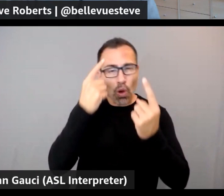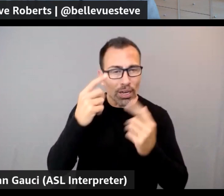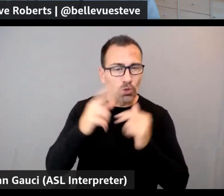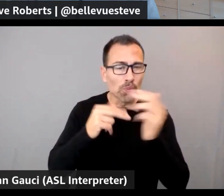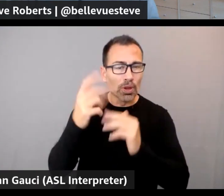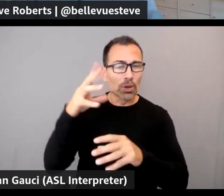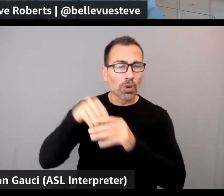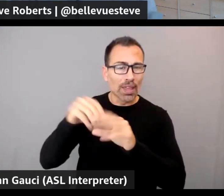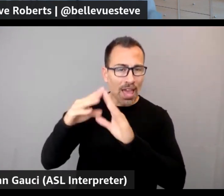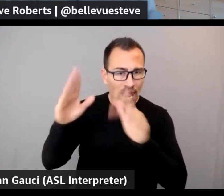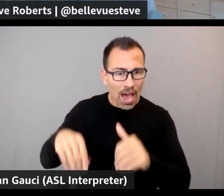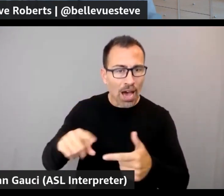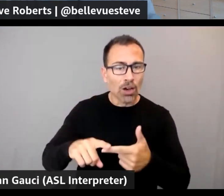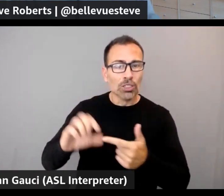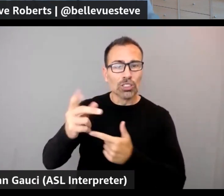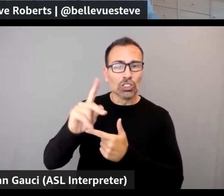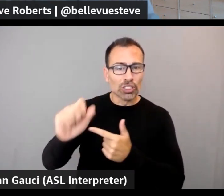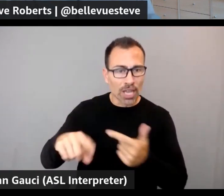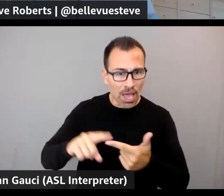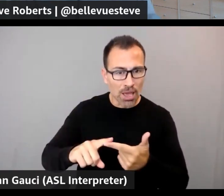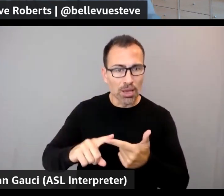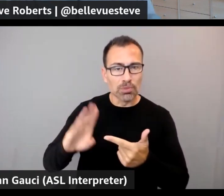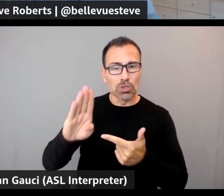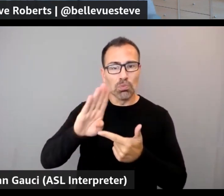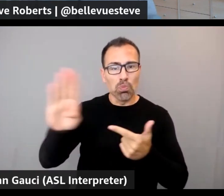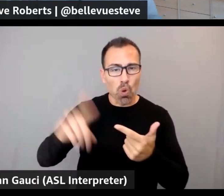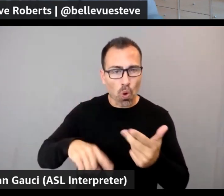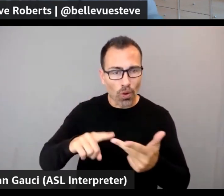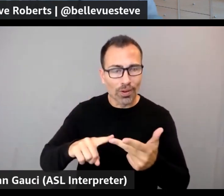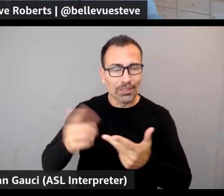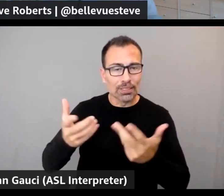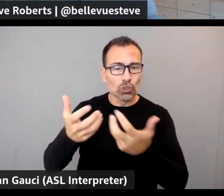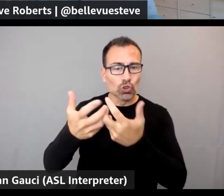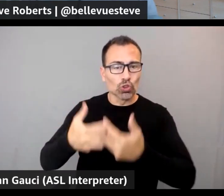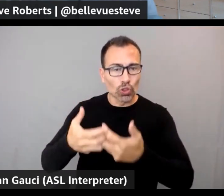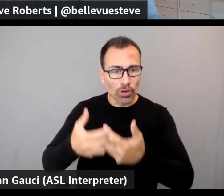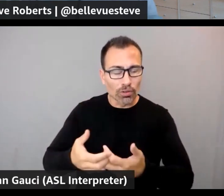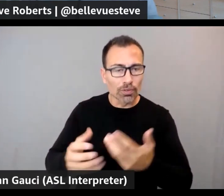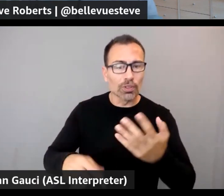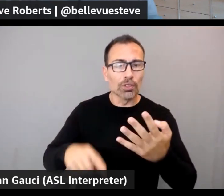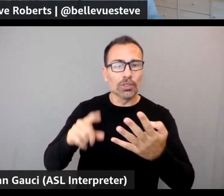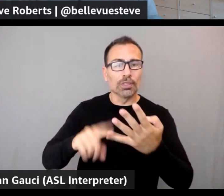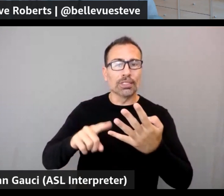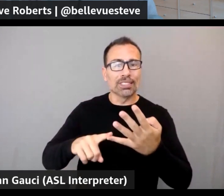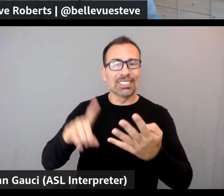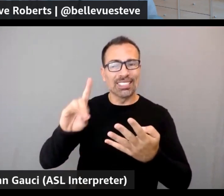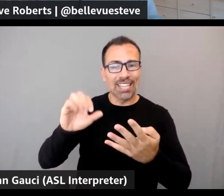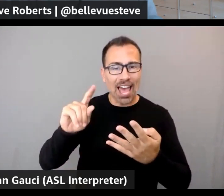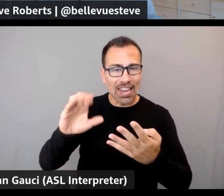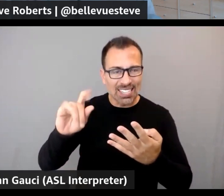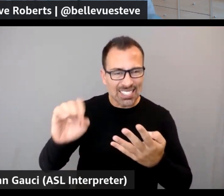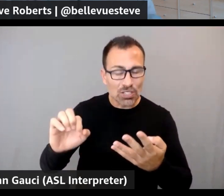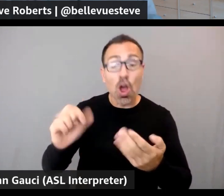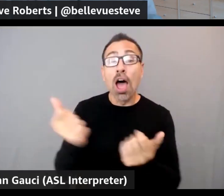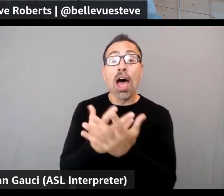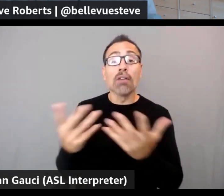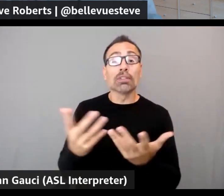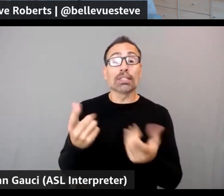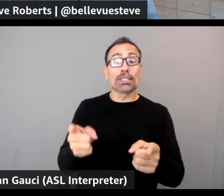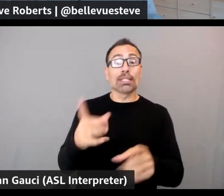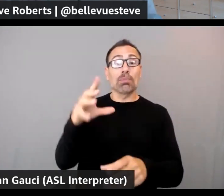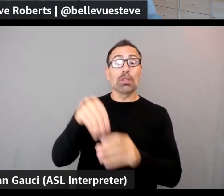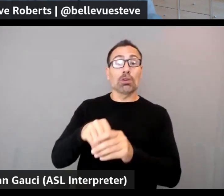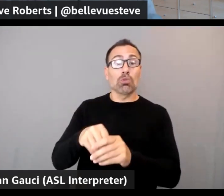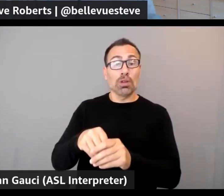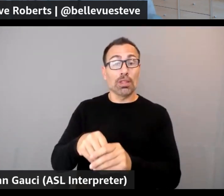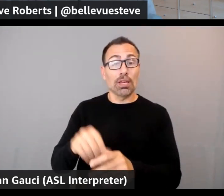chips, boards, servers, network, the entire the data center, all of that is happening inside AWS, gives